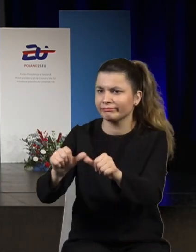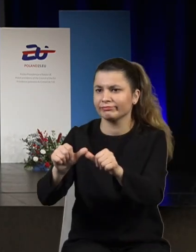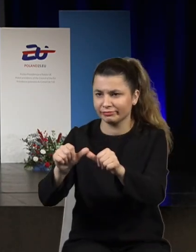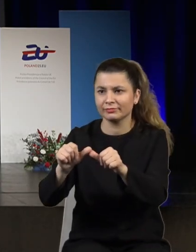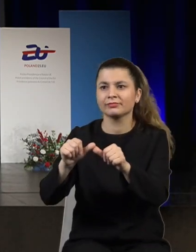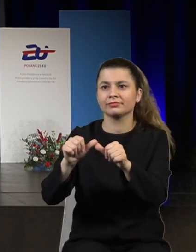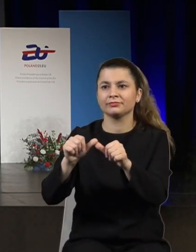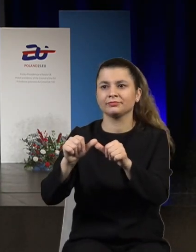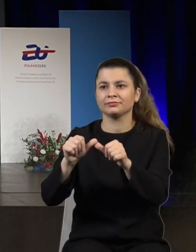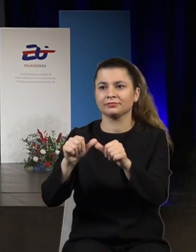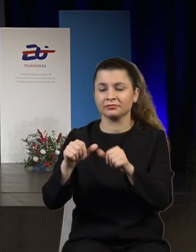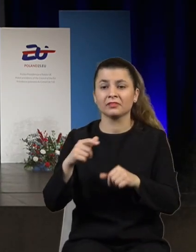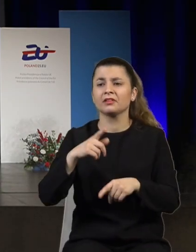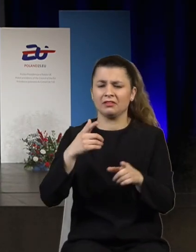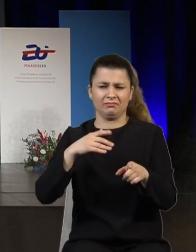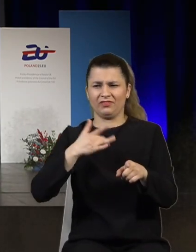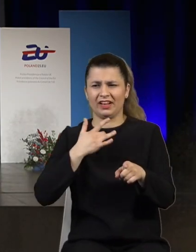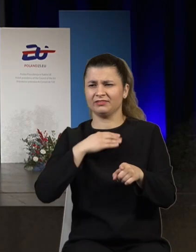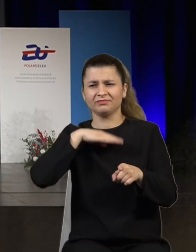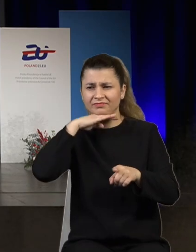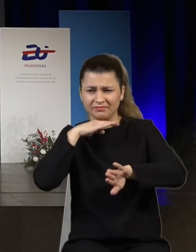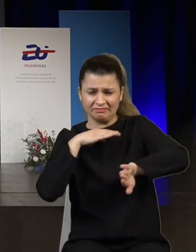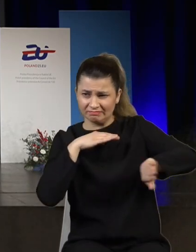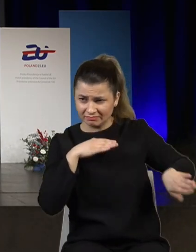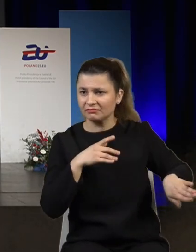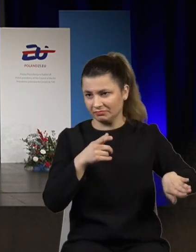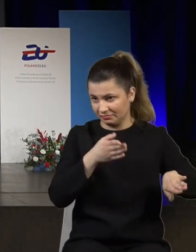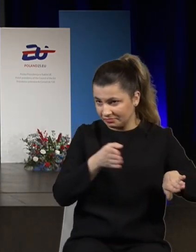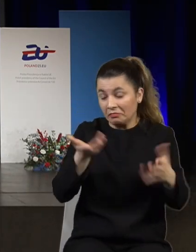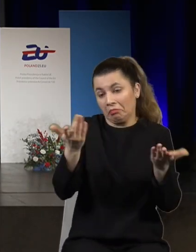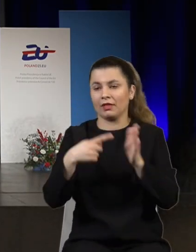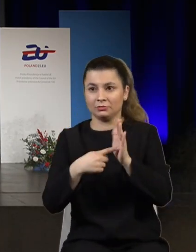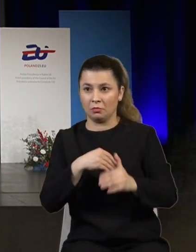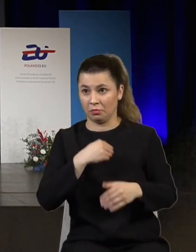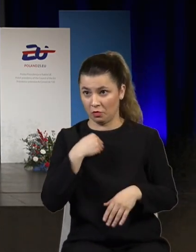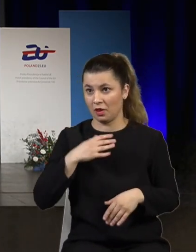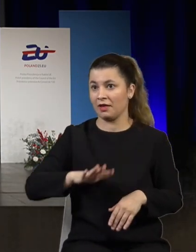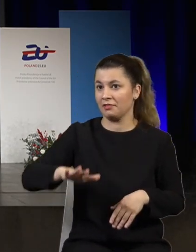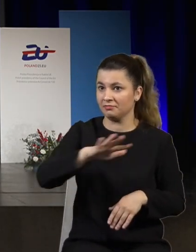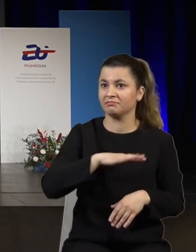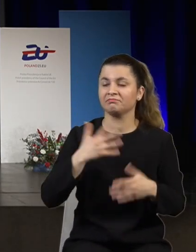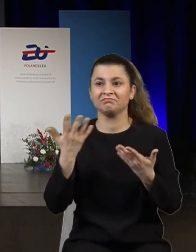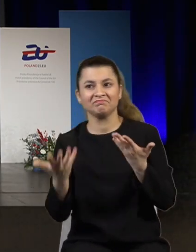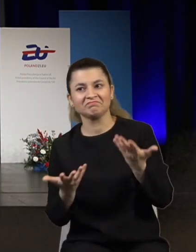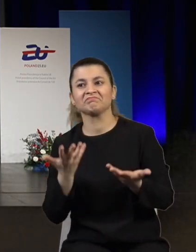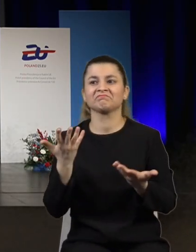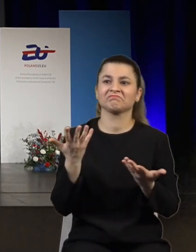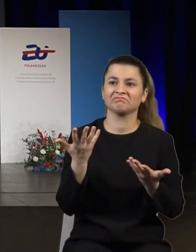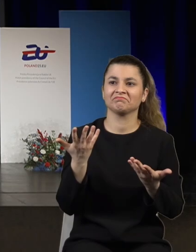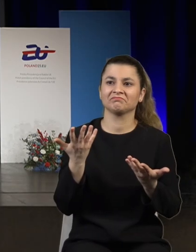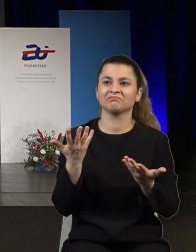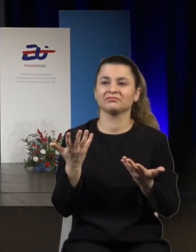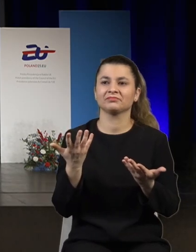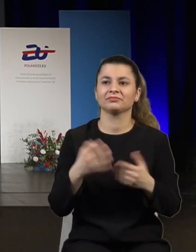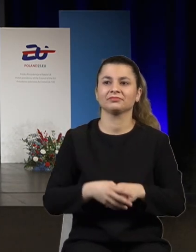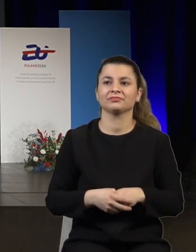we, for example, in Poland, are now facing the stage you were facing in Spain already several years ago,